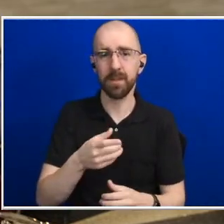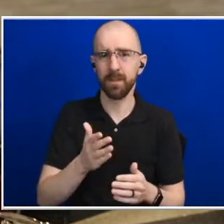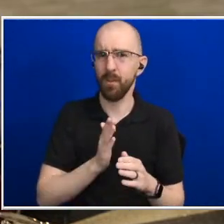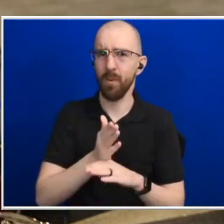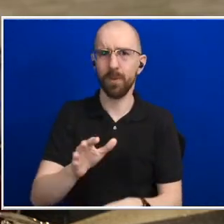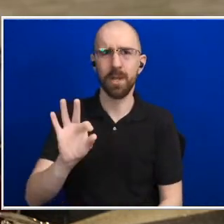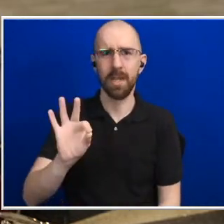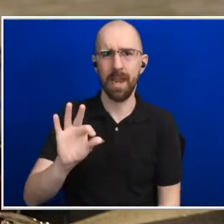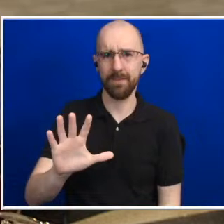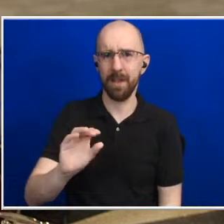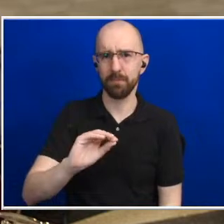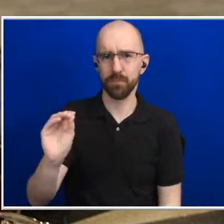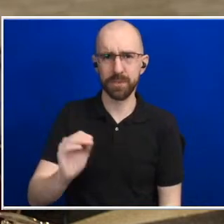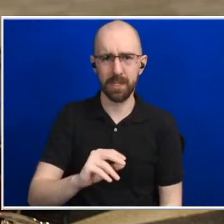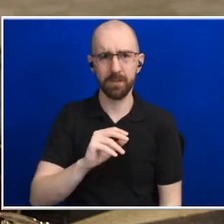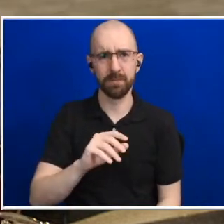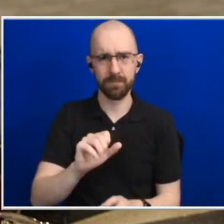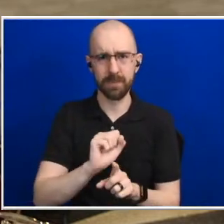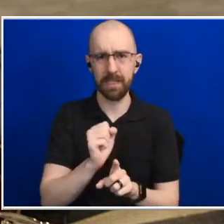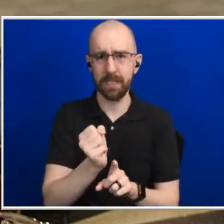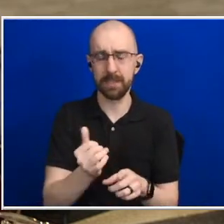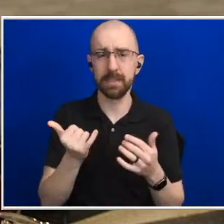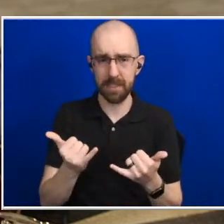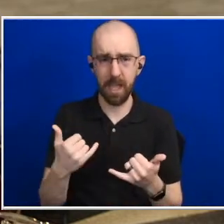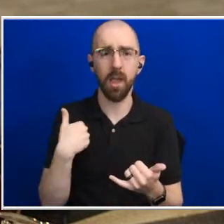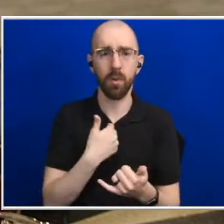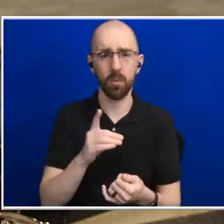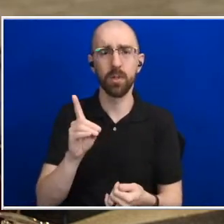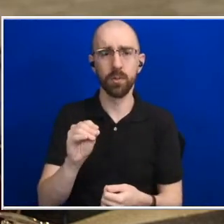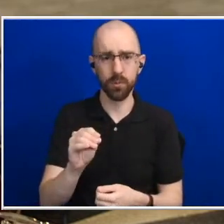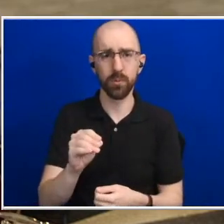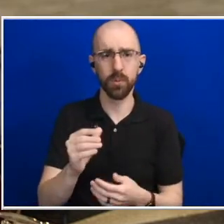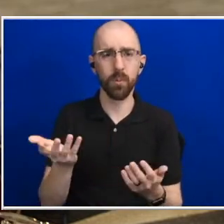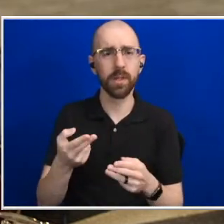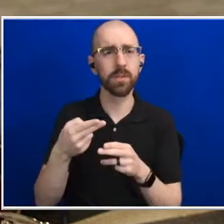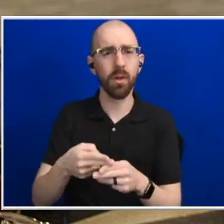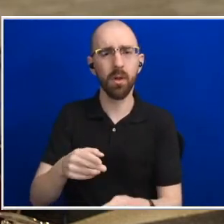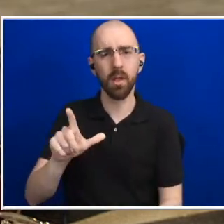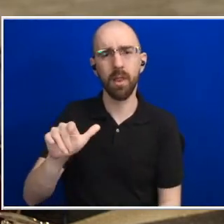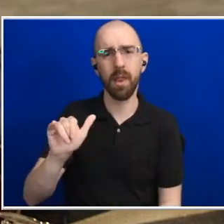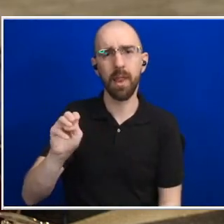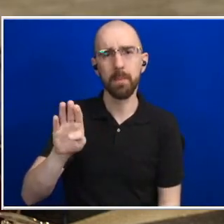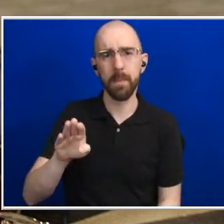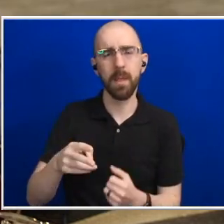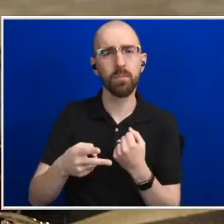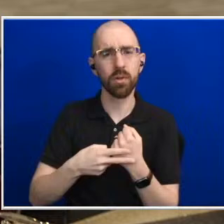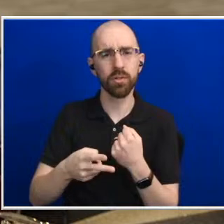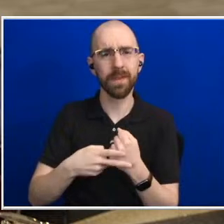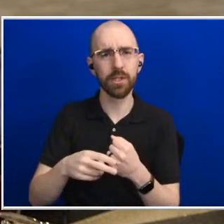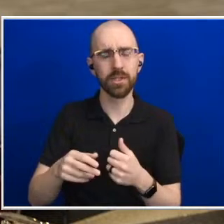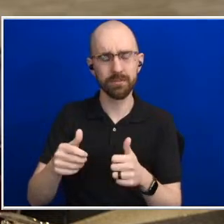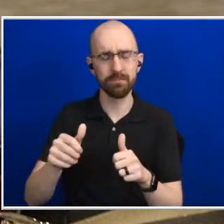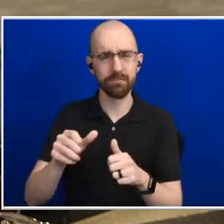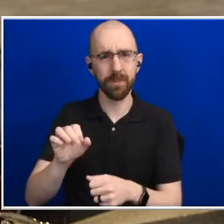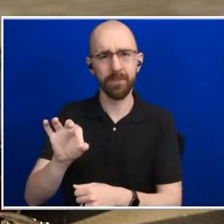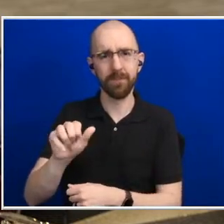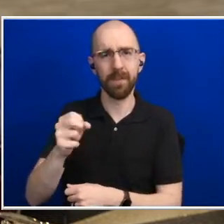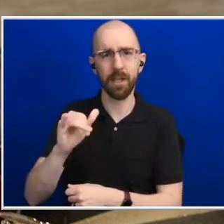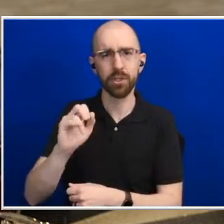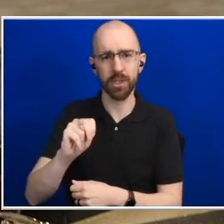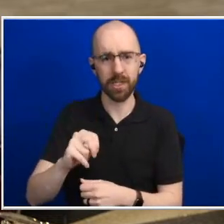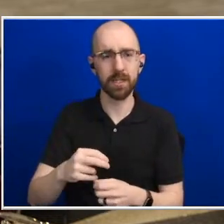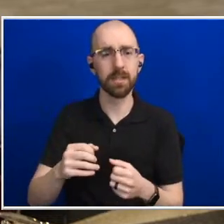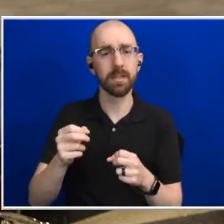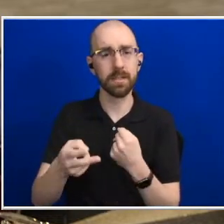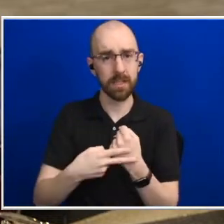95% of cases now, we do in what's called a limb preservation fashion, meaning salvaging the limb in a good functional,